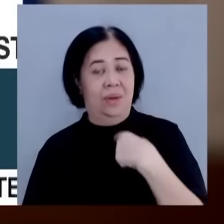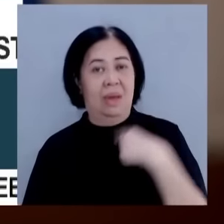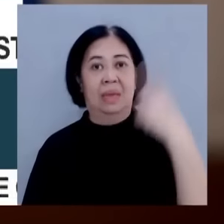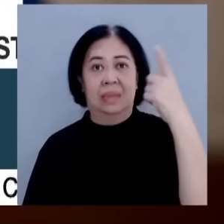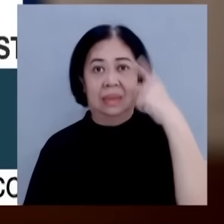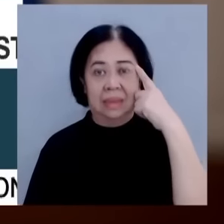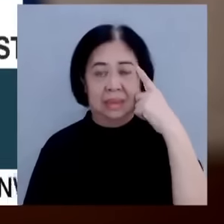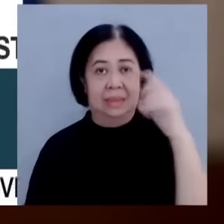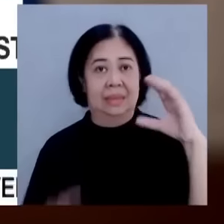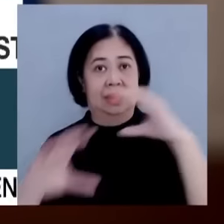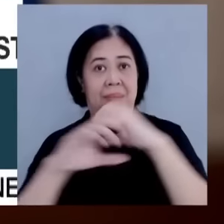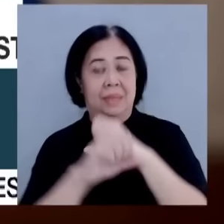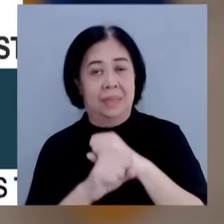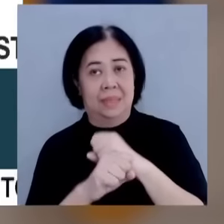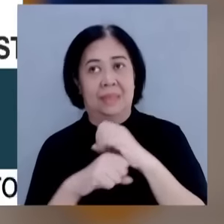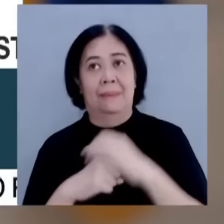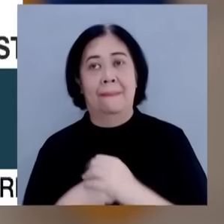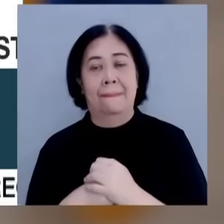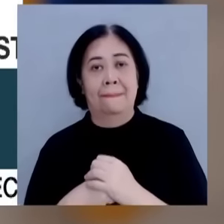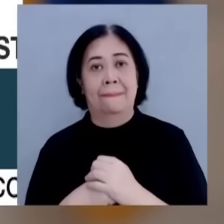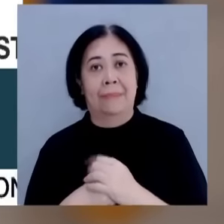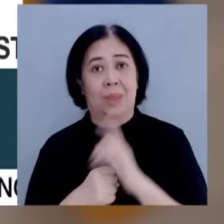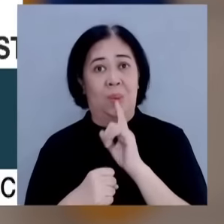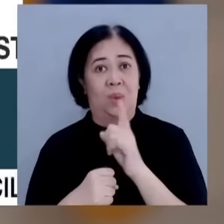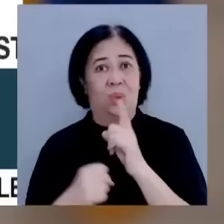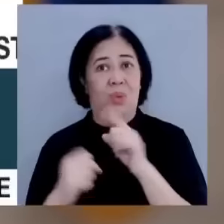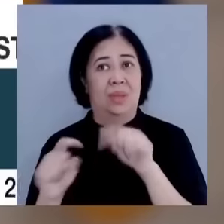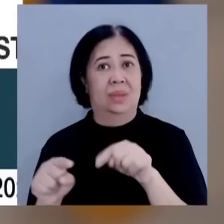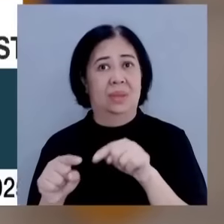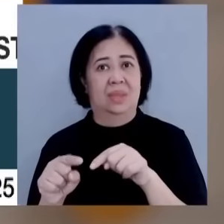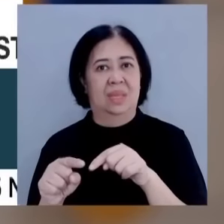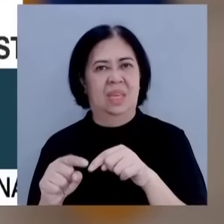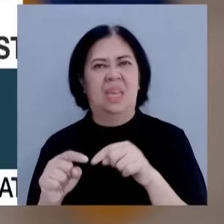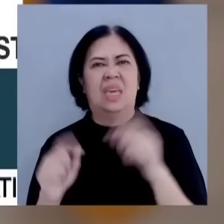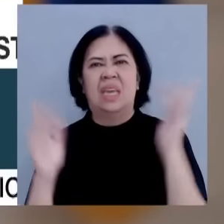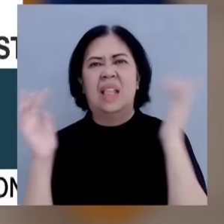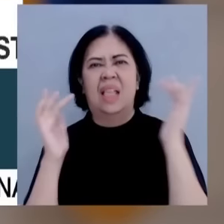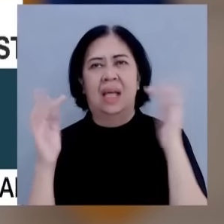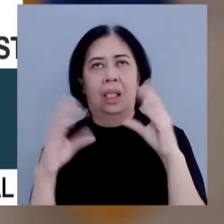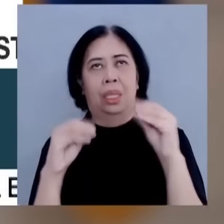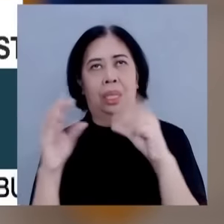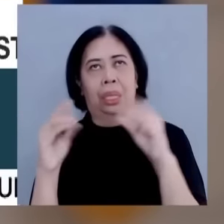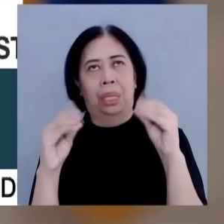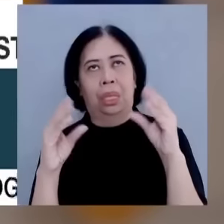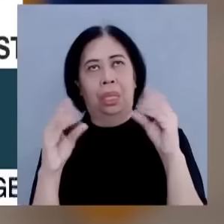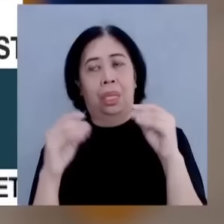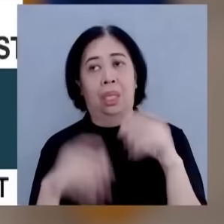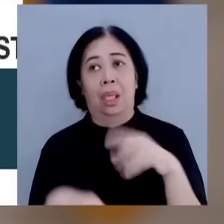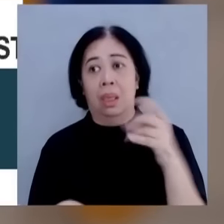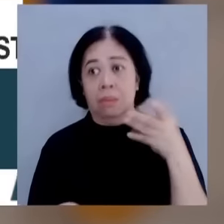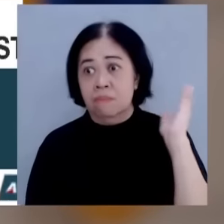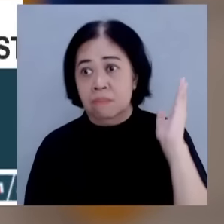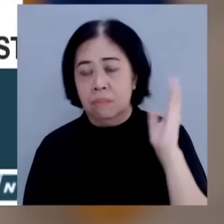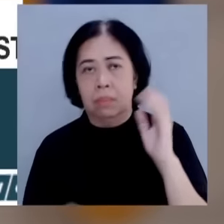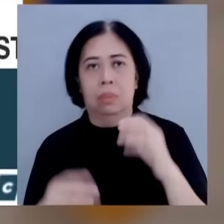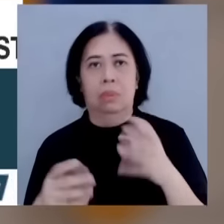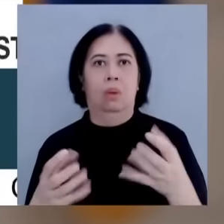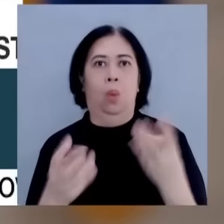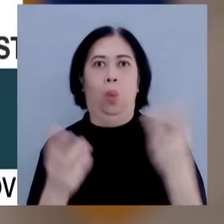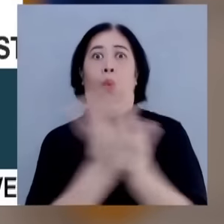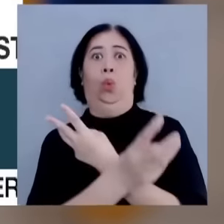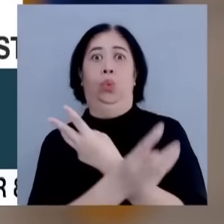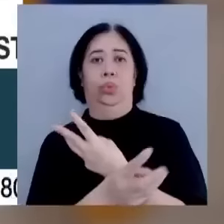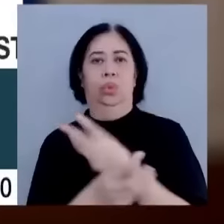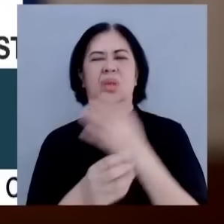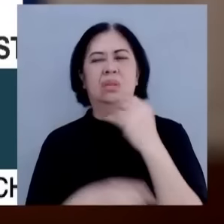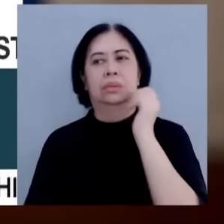summary, no? Sa totoo lang, ito ay puro ingay. Pag pinatulan, lalaki. So, mas